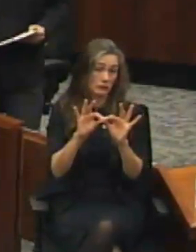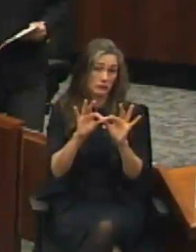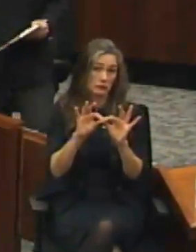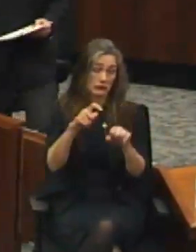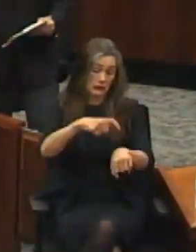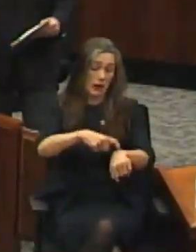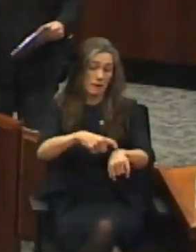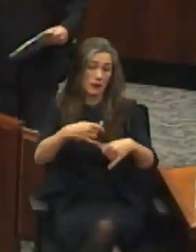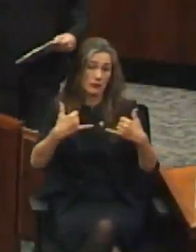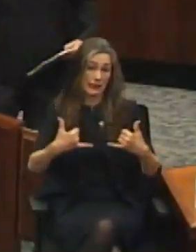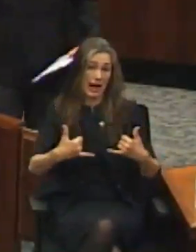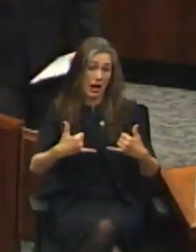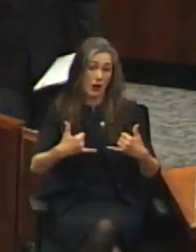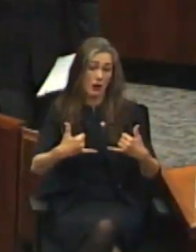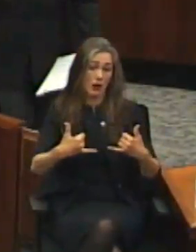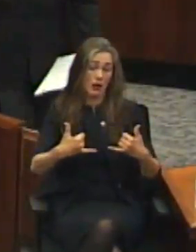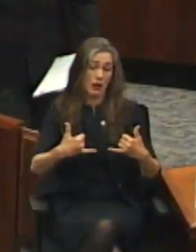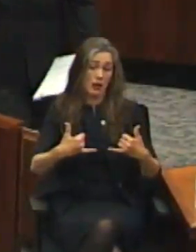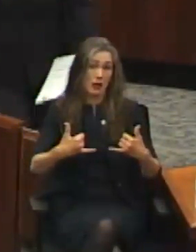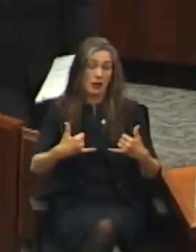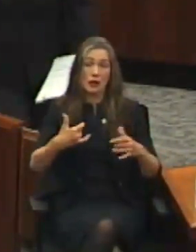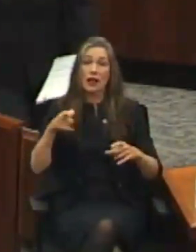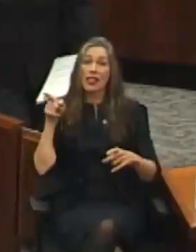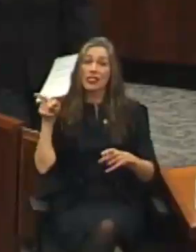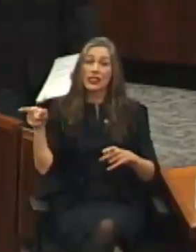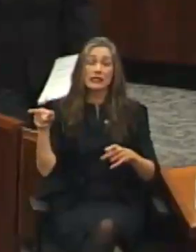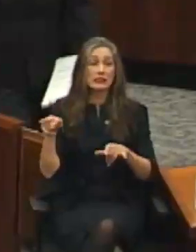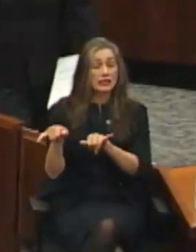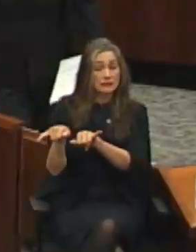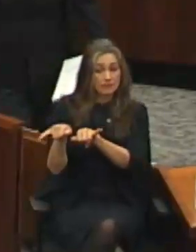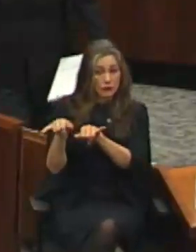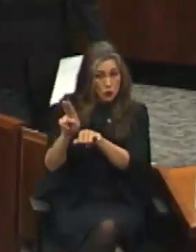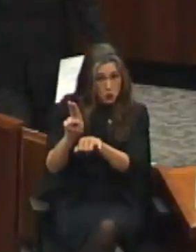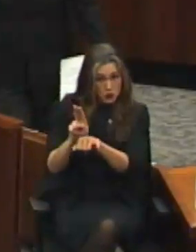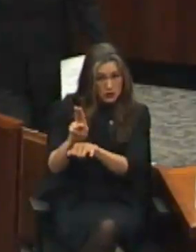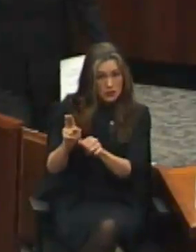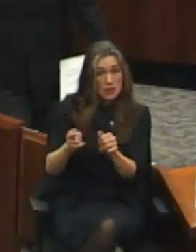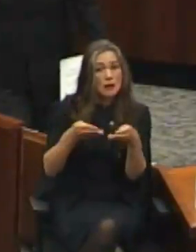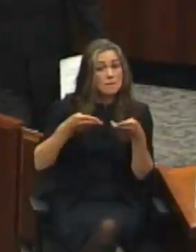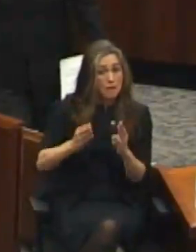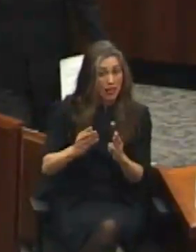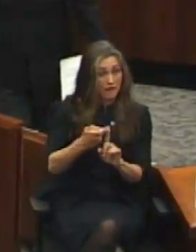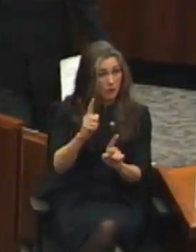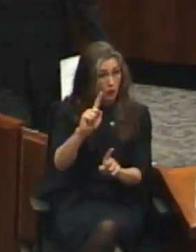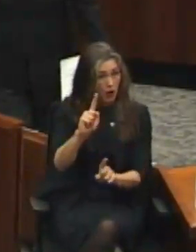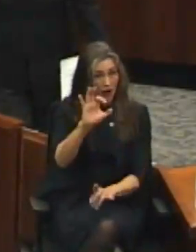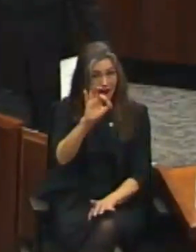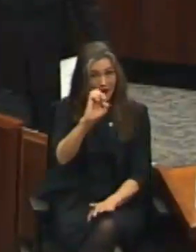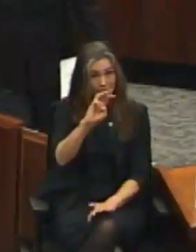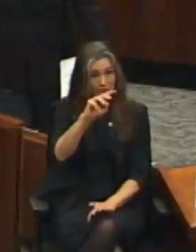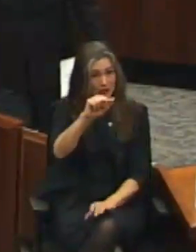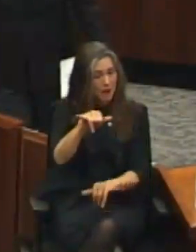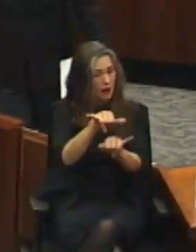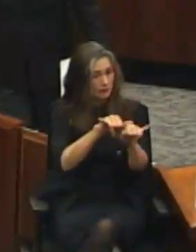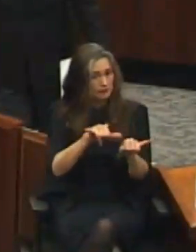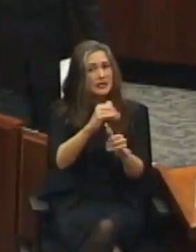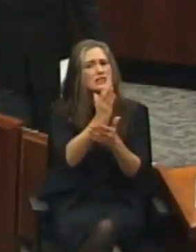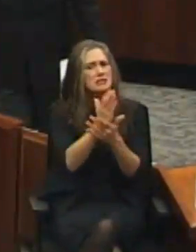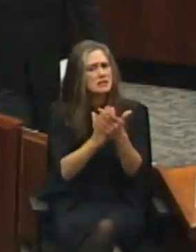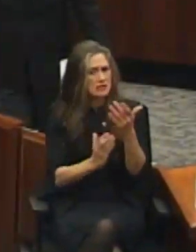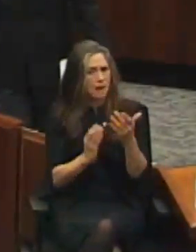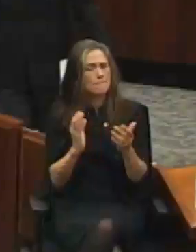is mainly a product of standardized FEMA methodology. There are some assumptions that went into the model that Mr. Fry